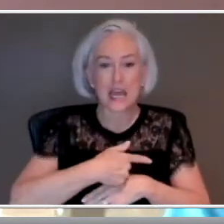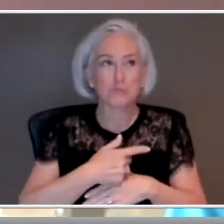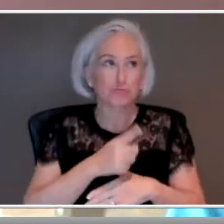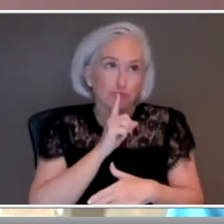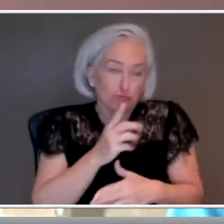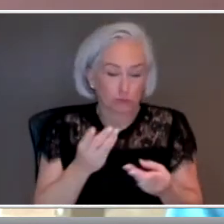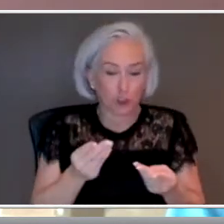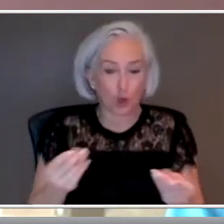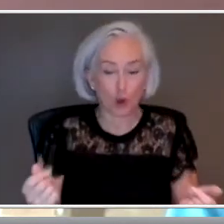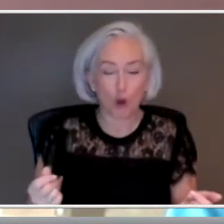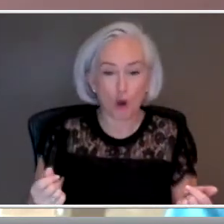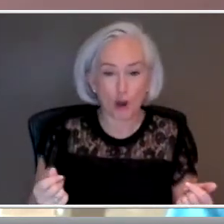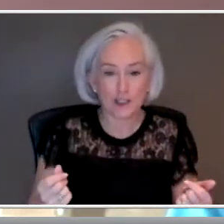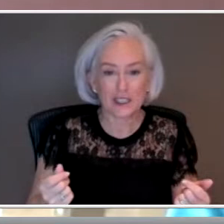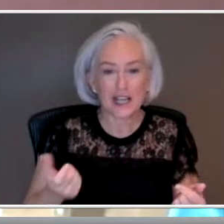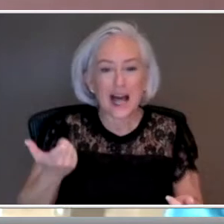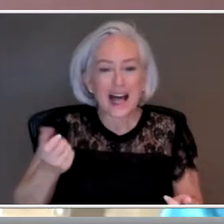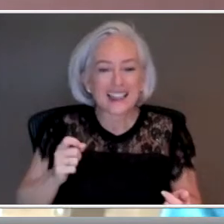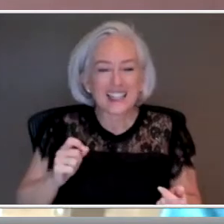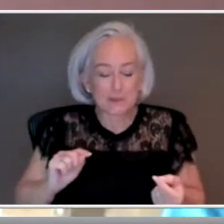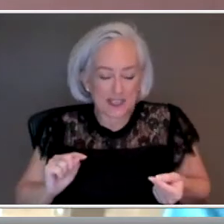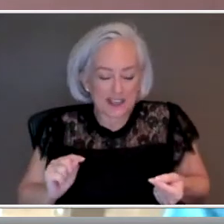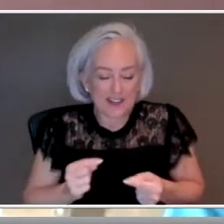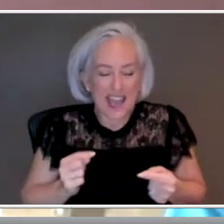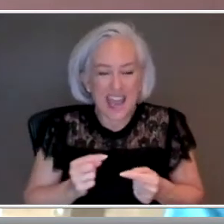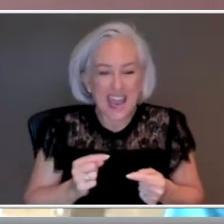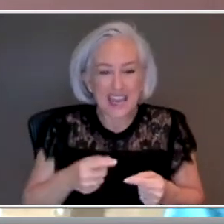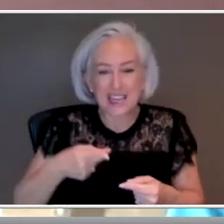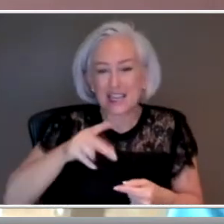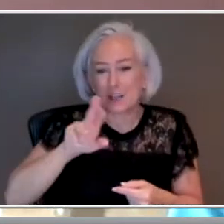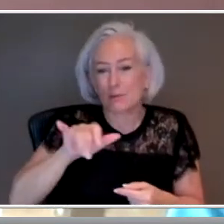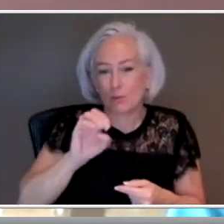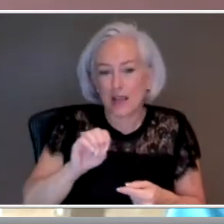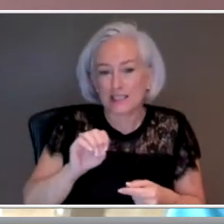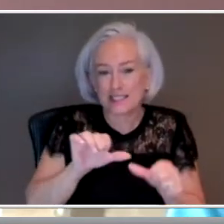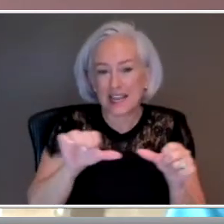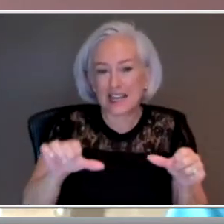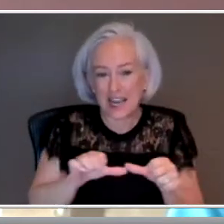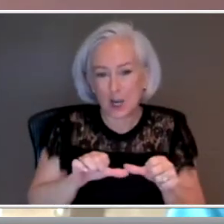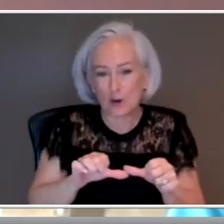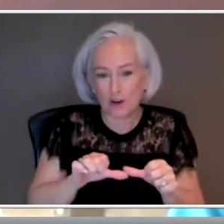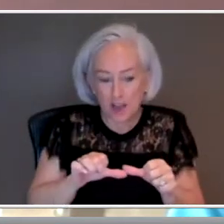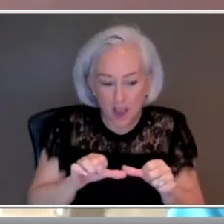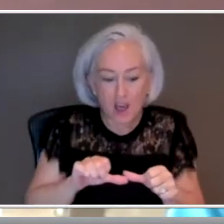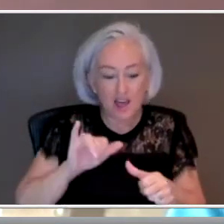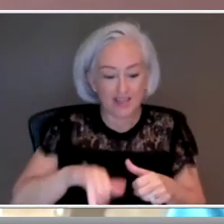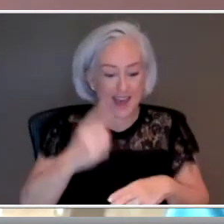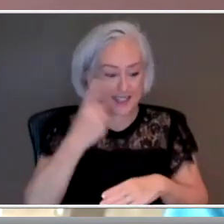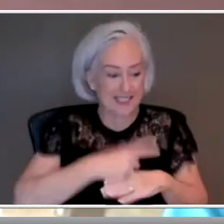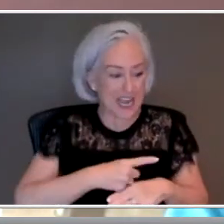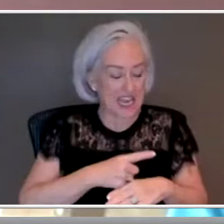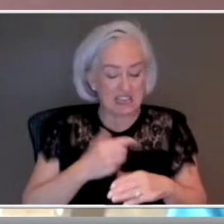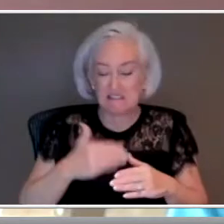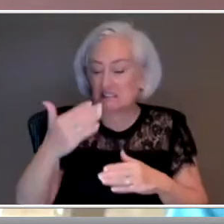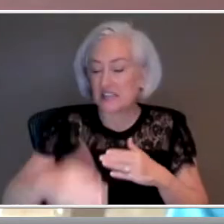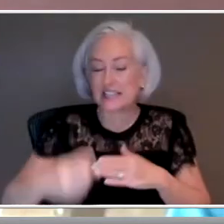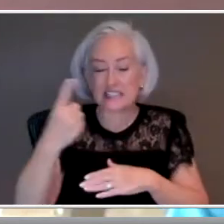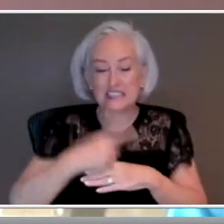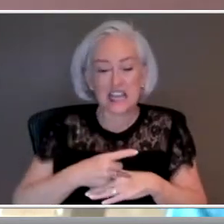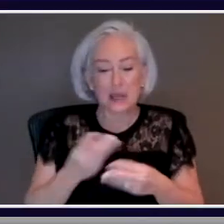of a general ache in my prostate area through the end of the day, but was gone the next day. So very minimal